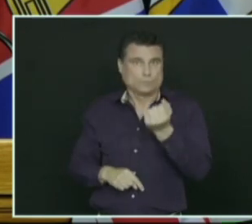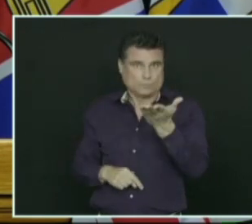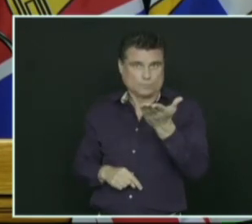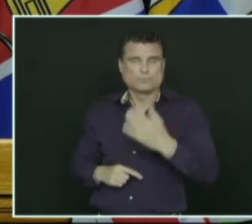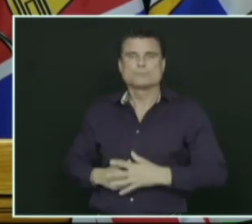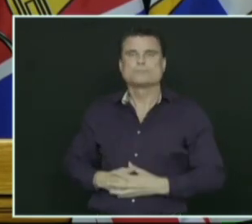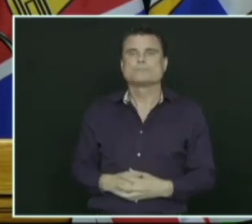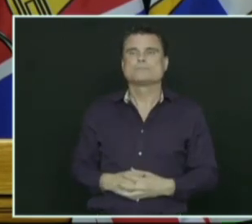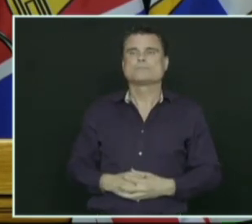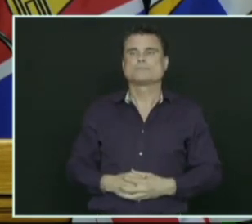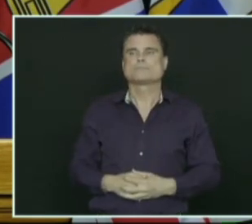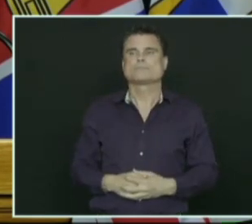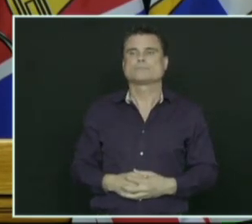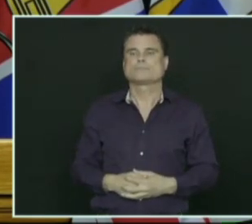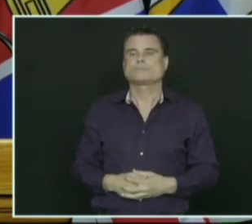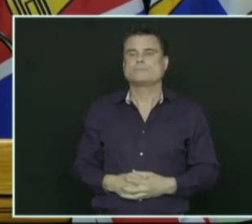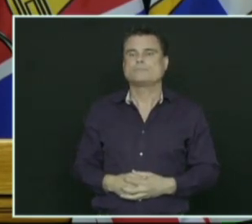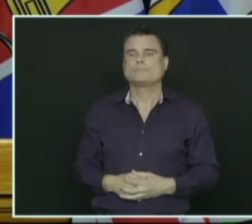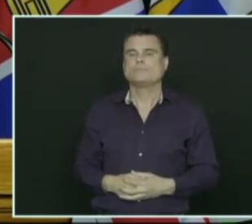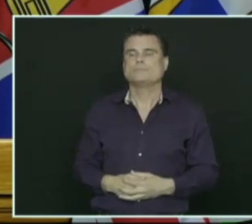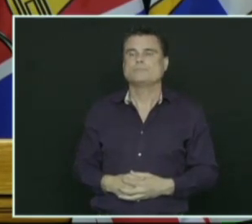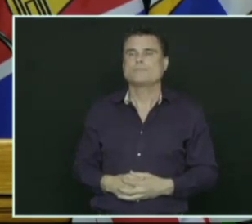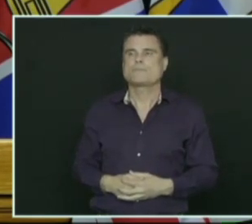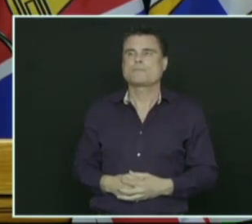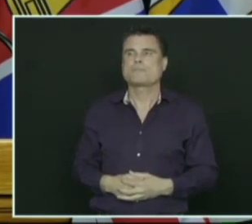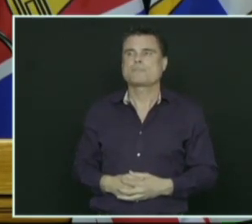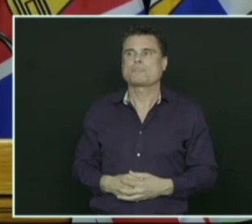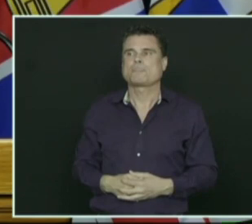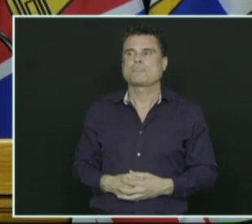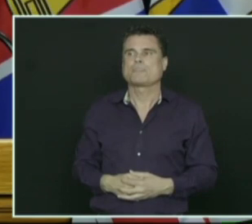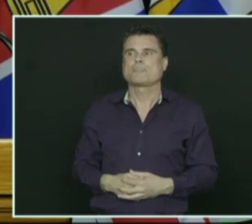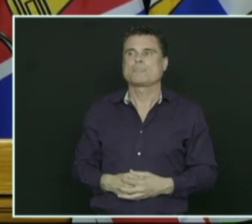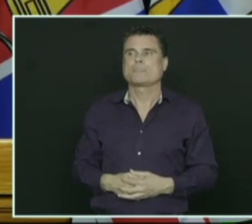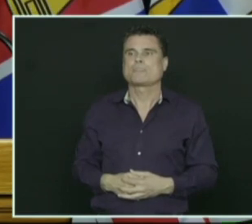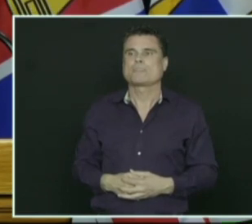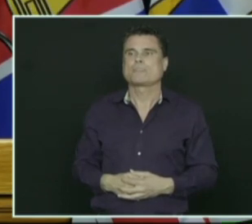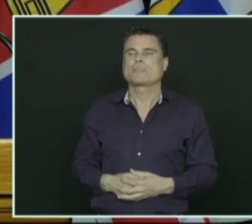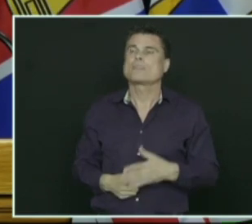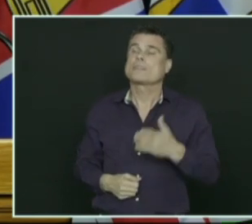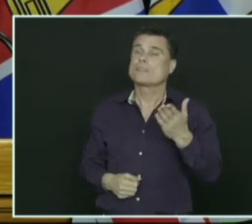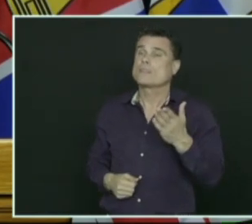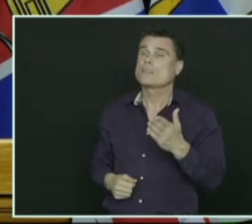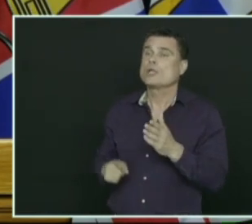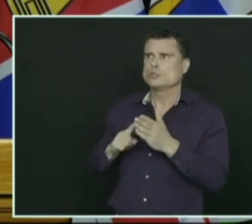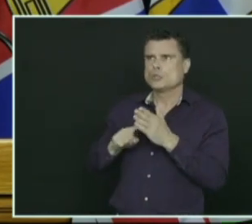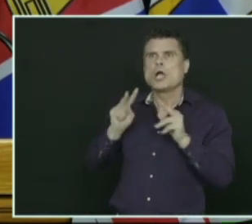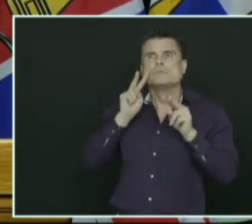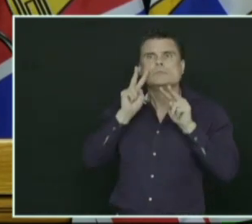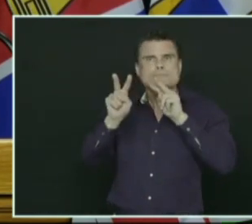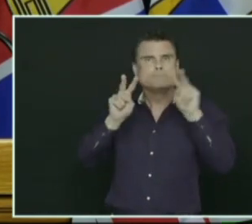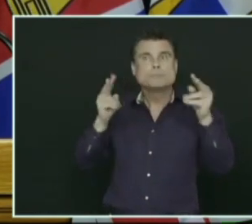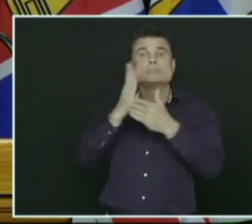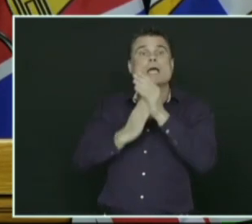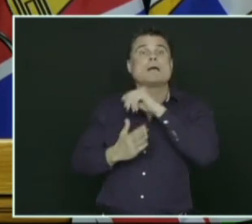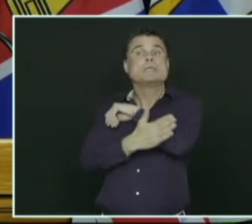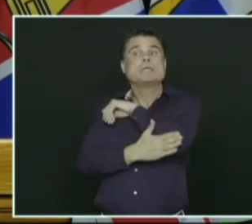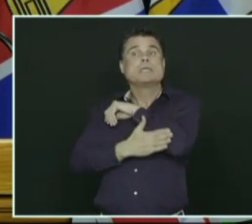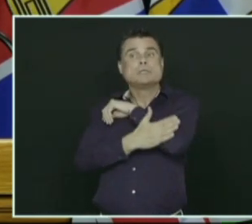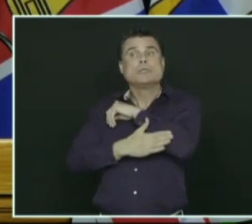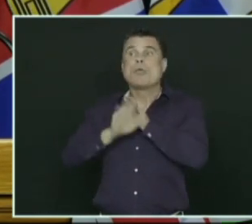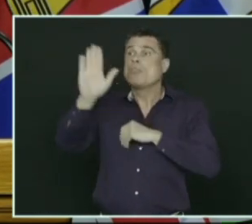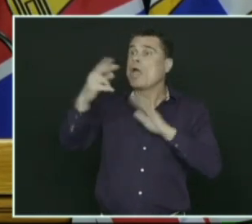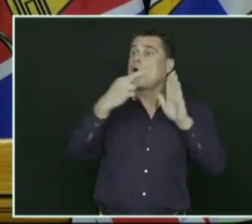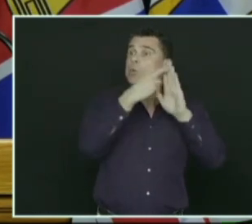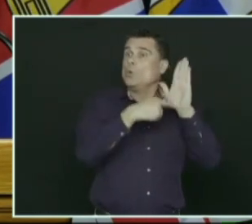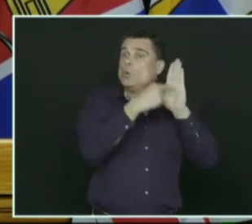much we're doing testing in the community, our ability to detect outbreaks, but also in some of the modeling will help